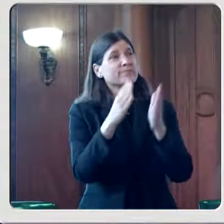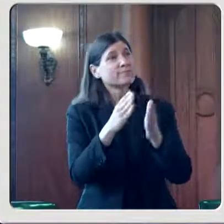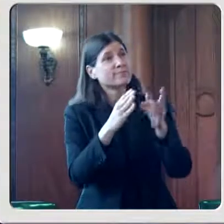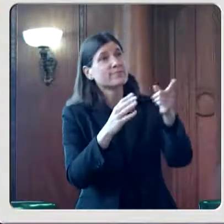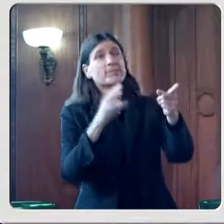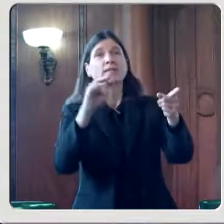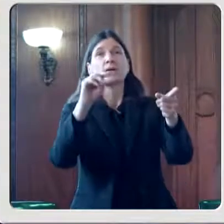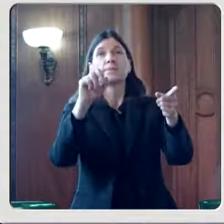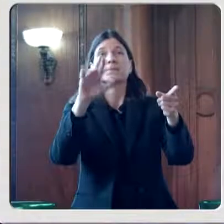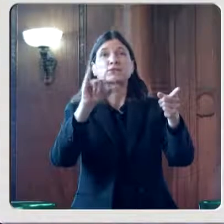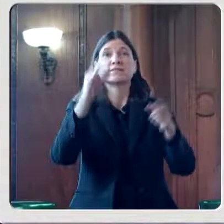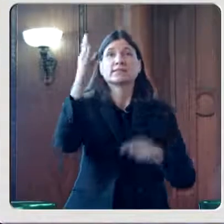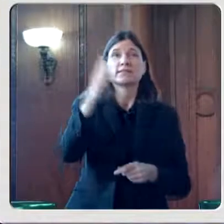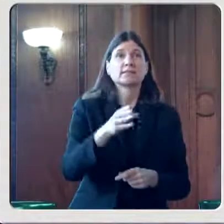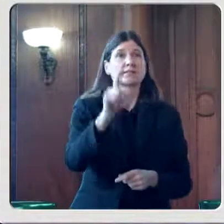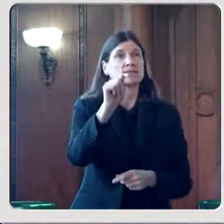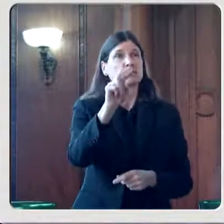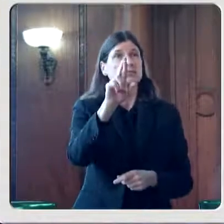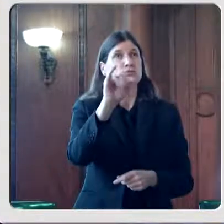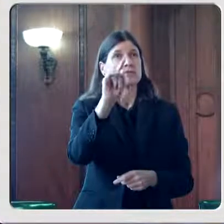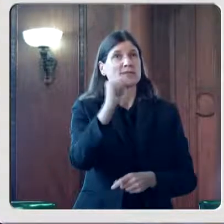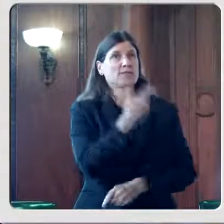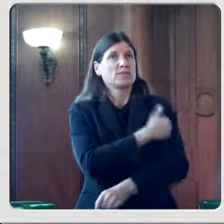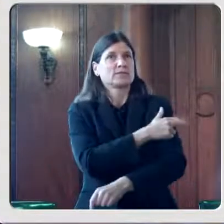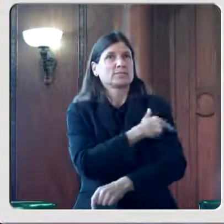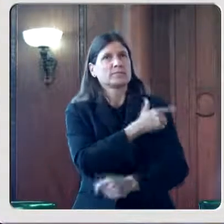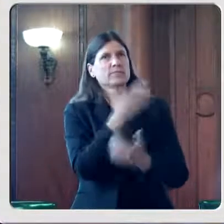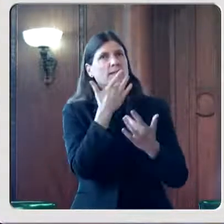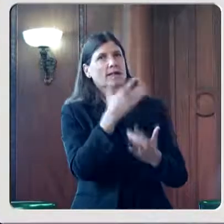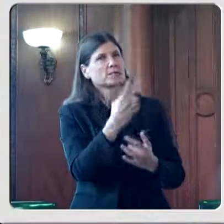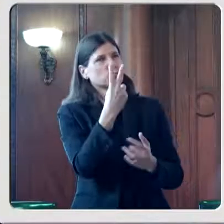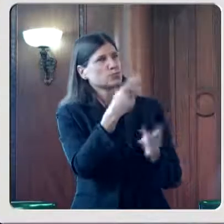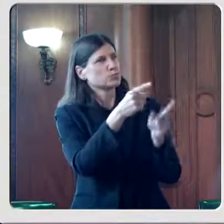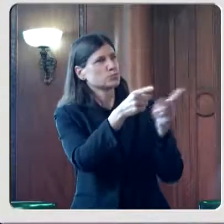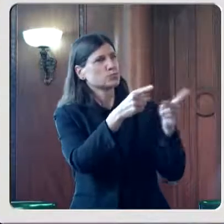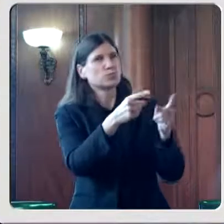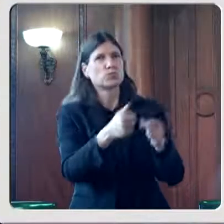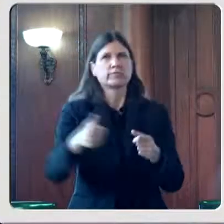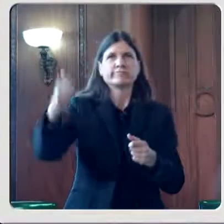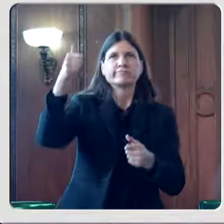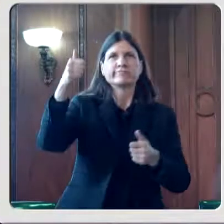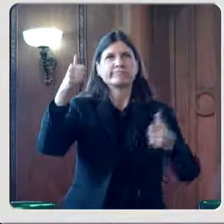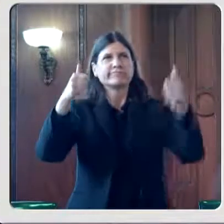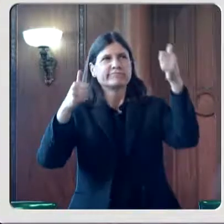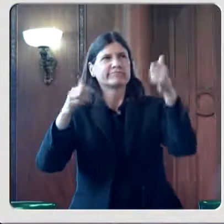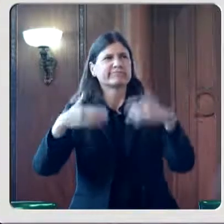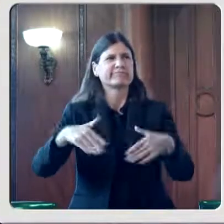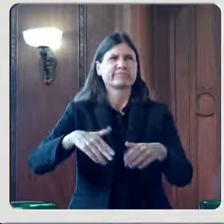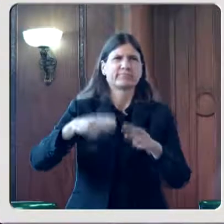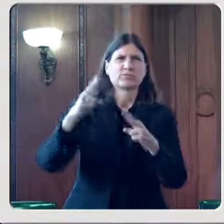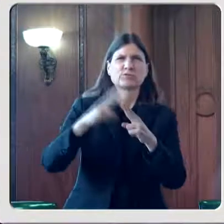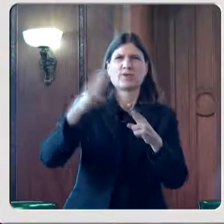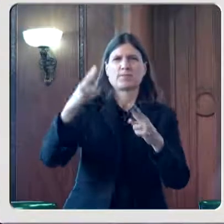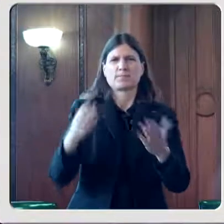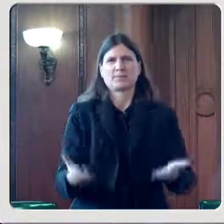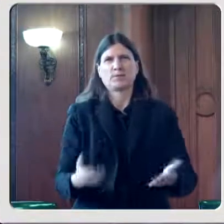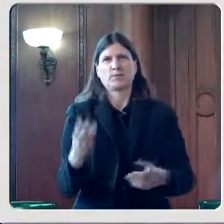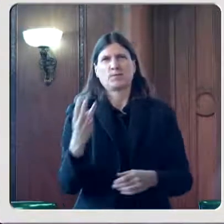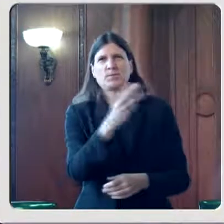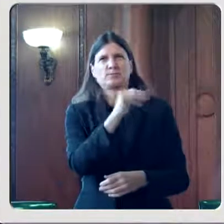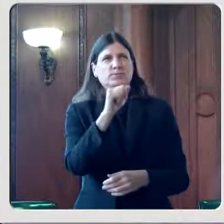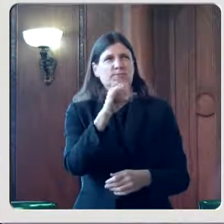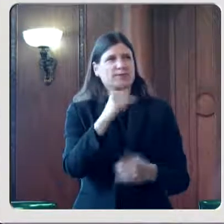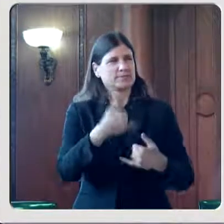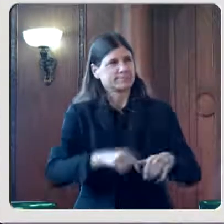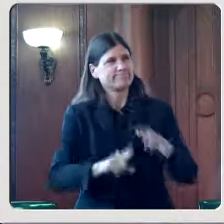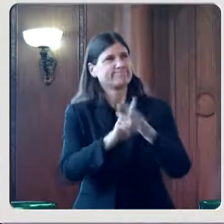first-class medical health establishments right here in Western Massachusetts, and we really appreciate that. And I want to thank Patrick